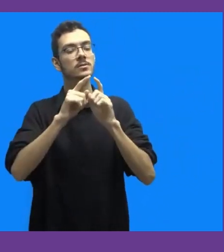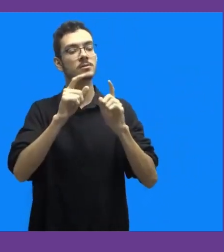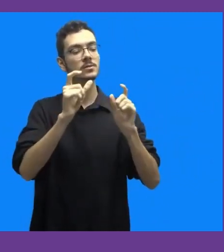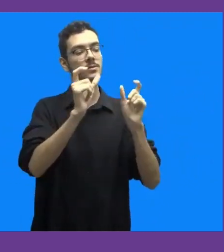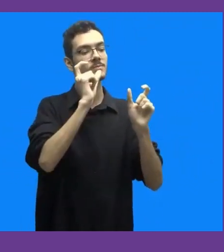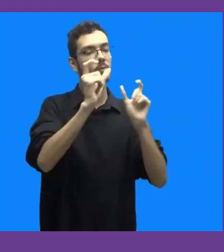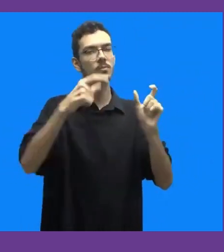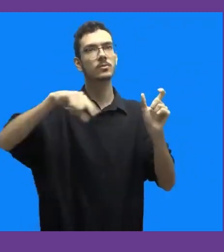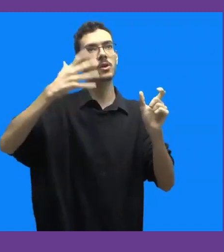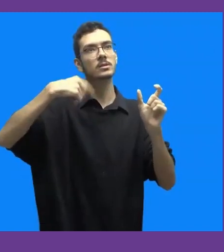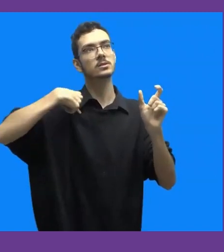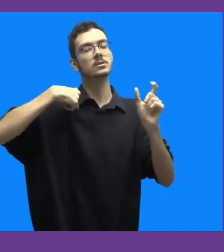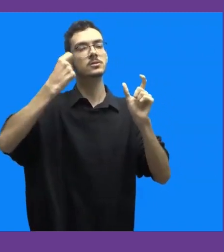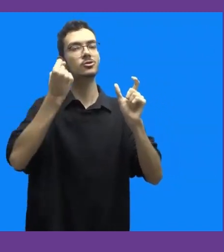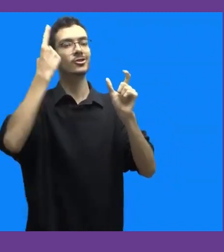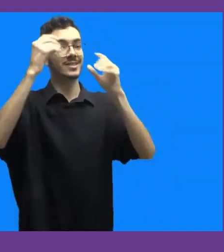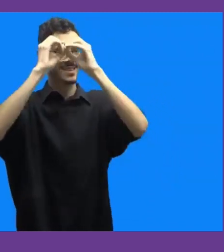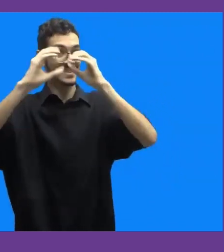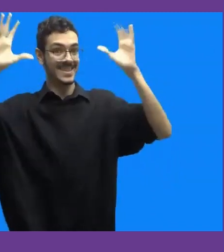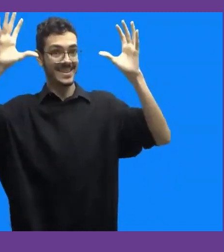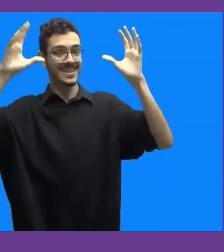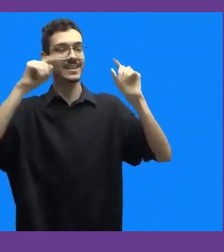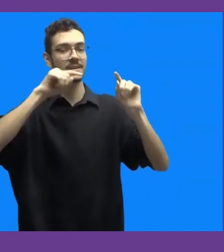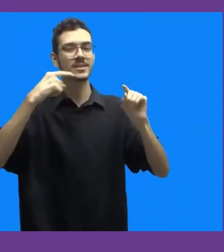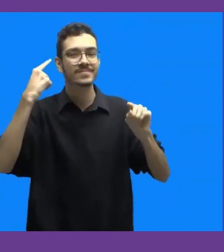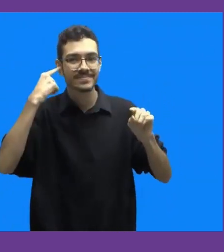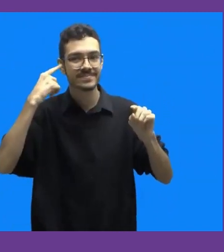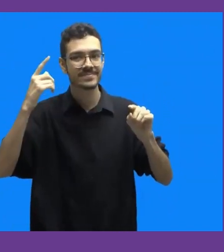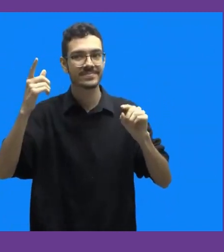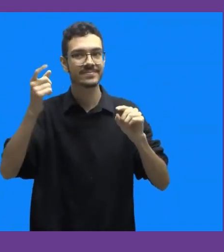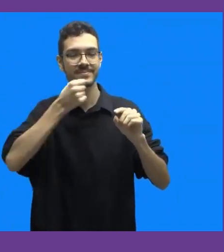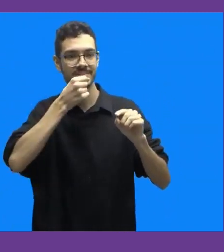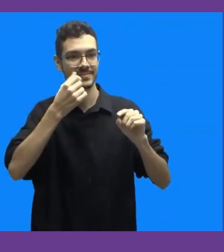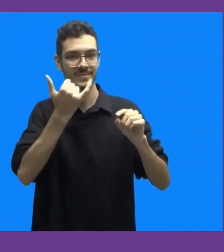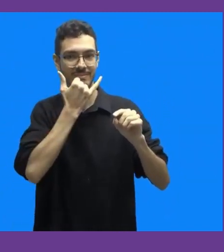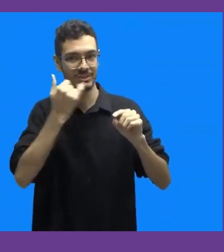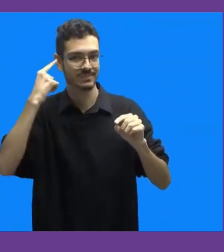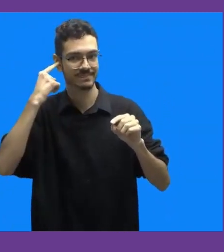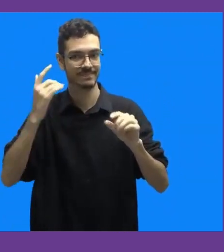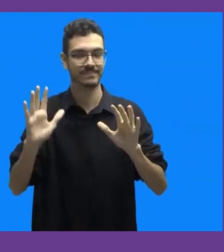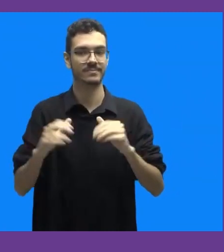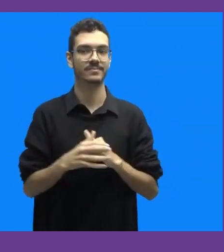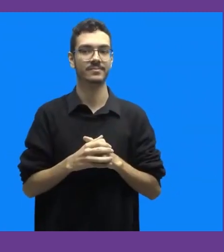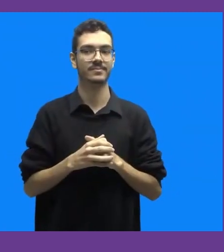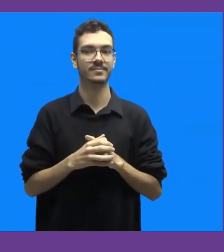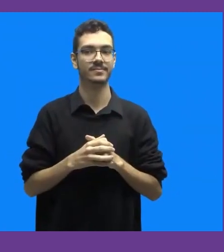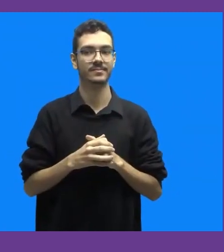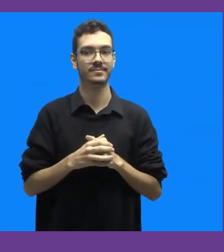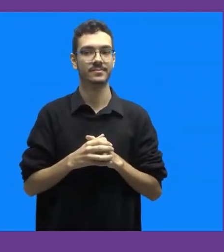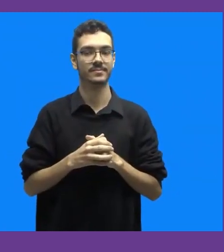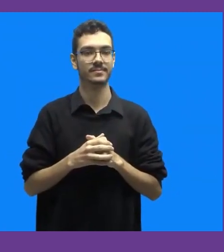addressing an aspect, be making sure that we're talking about the same thing. So I think that